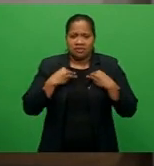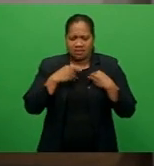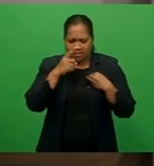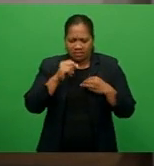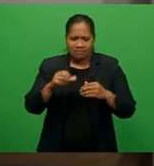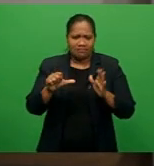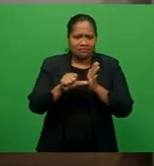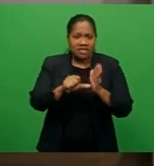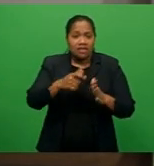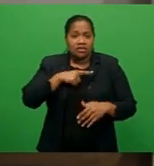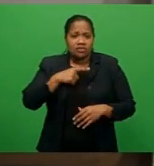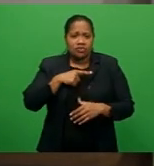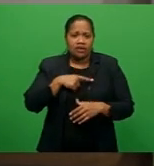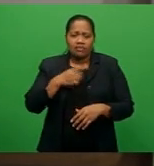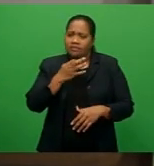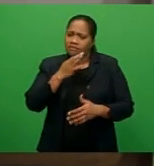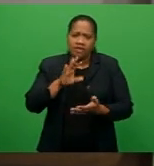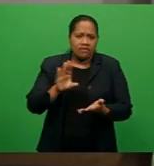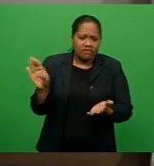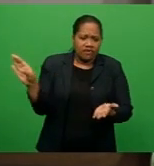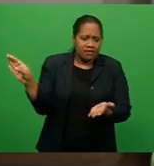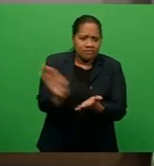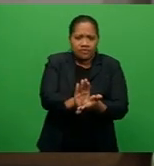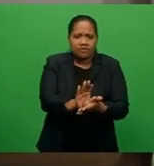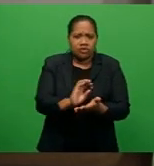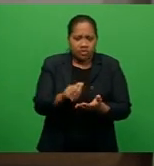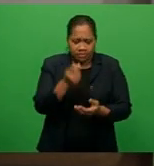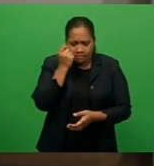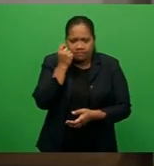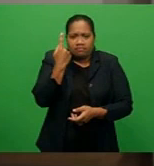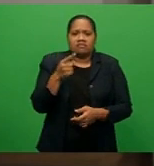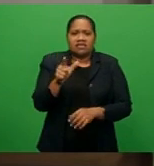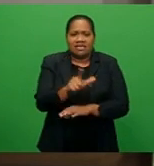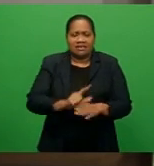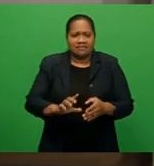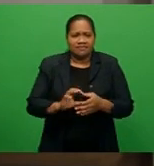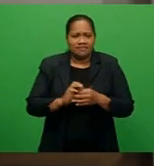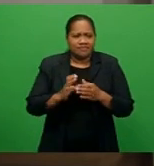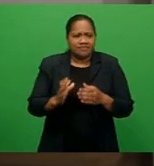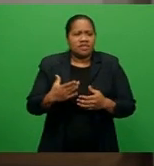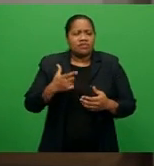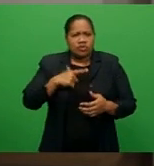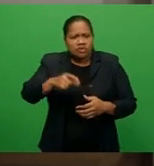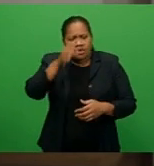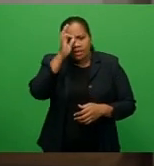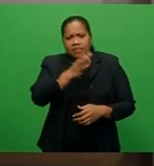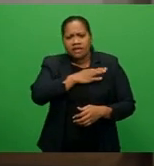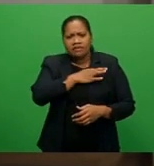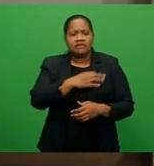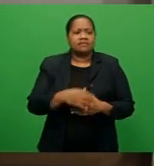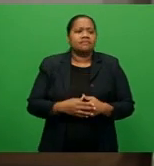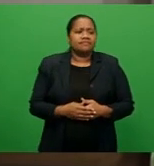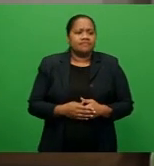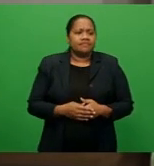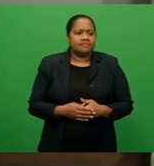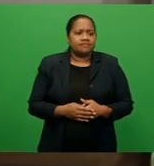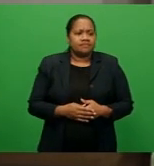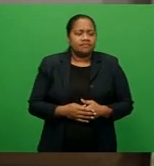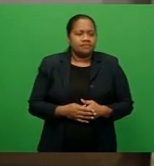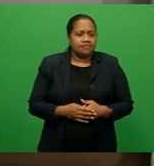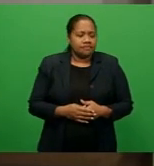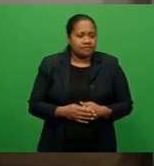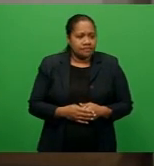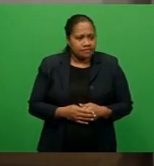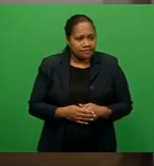with funding to help you realize your land's full potential. Because we believe that your victories are your nation's